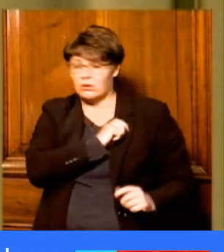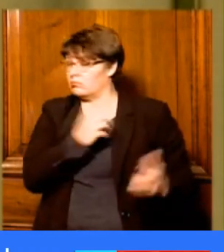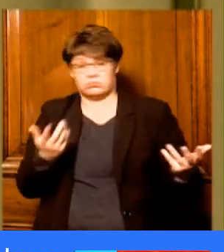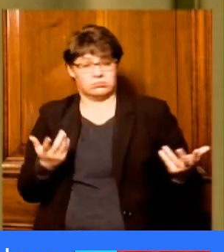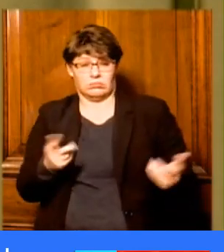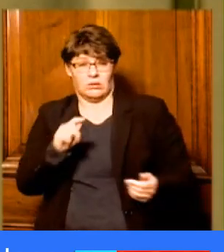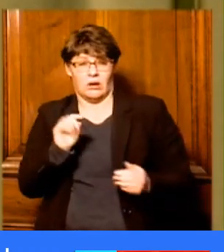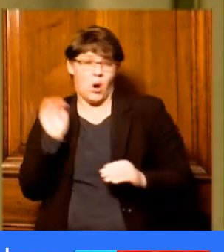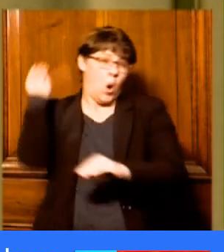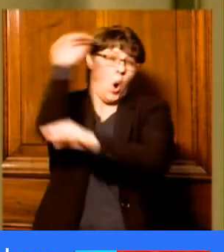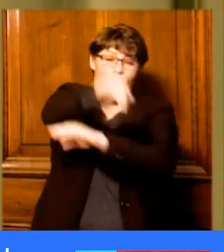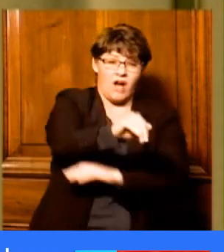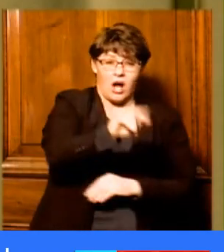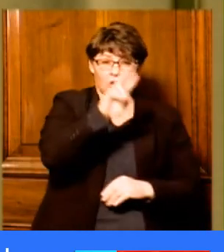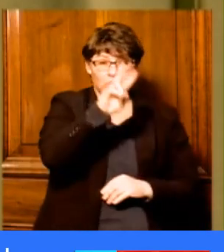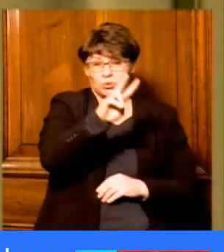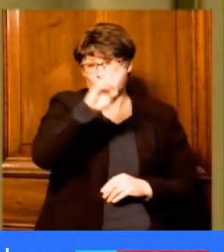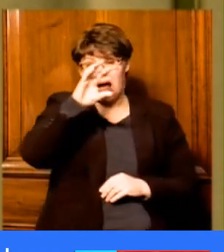of 200 to